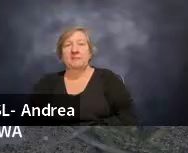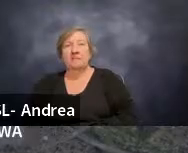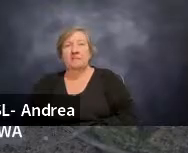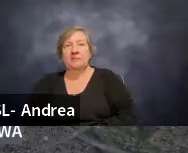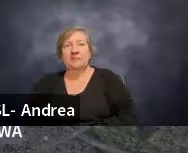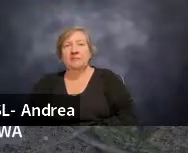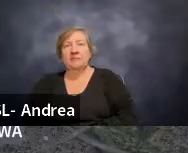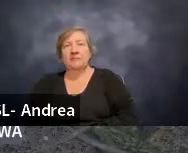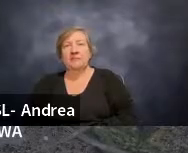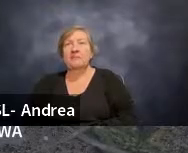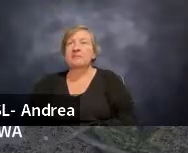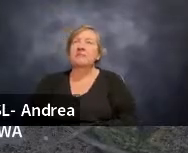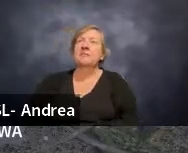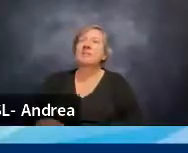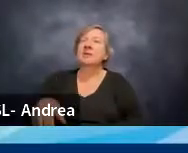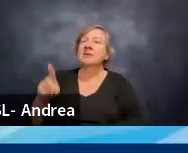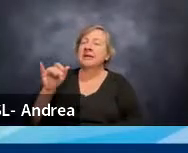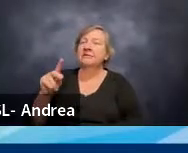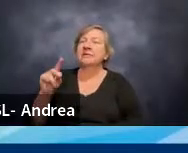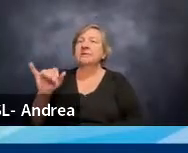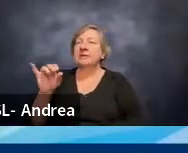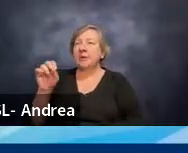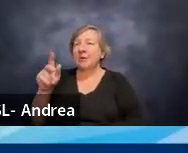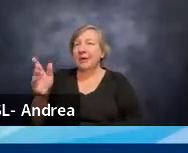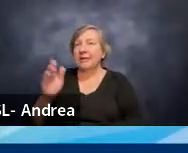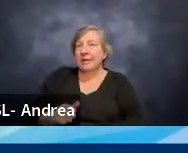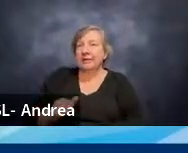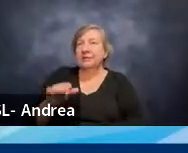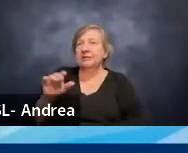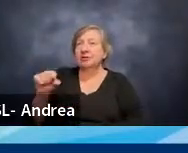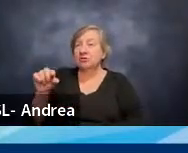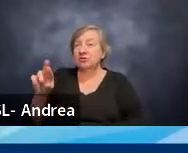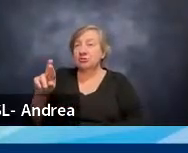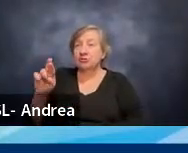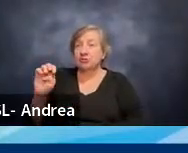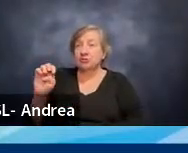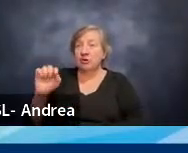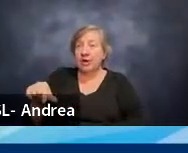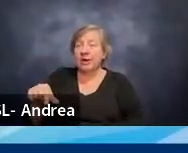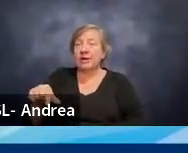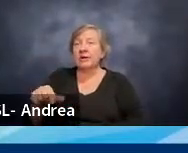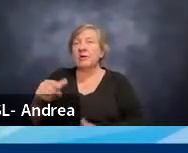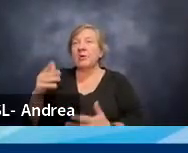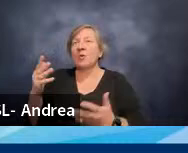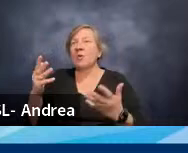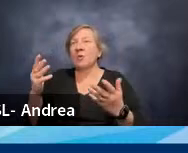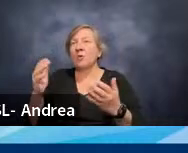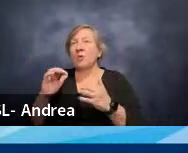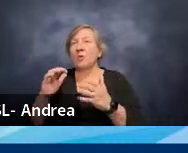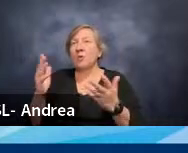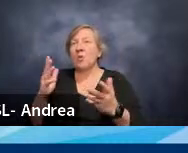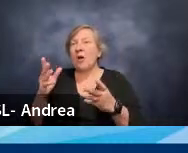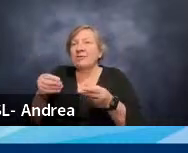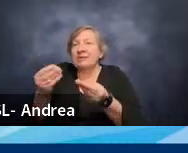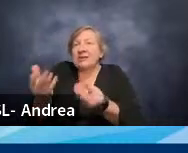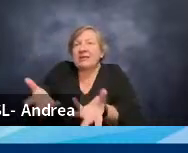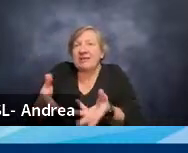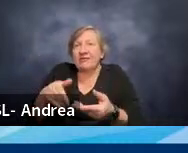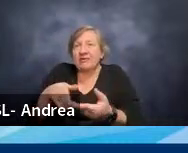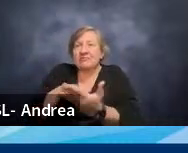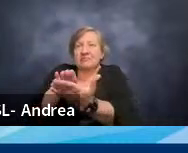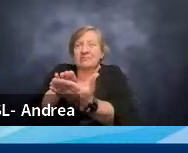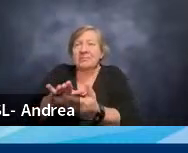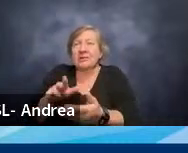Okay, next question. Greg, what delivery method will be employed?